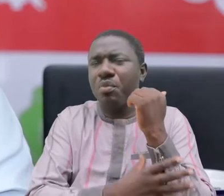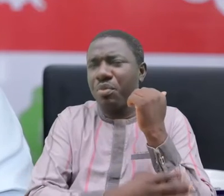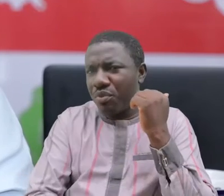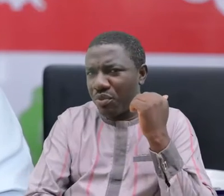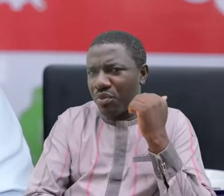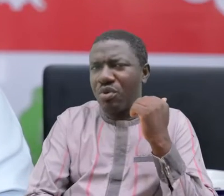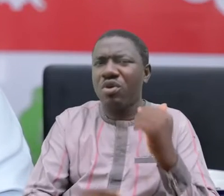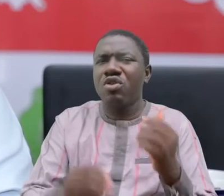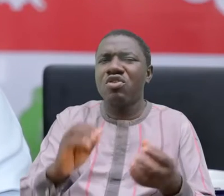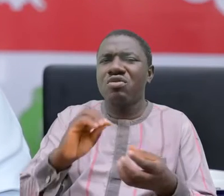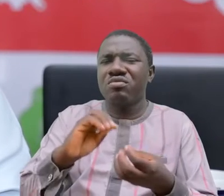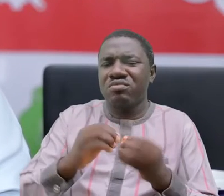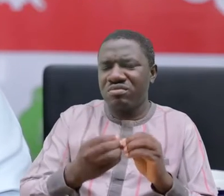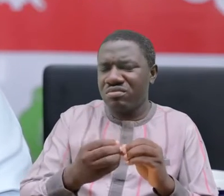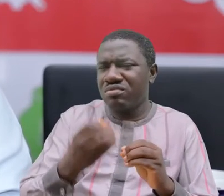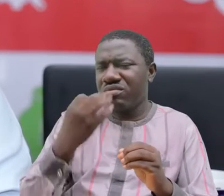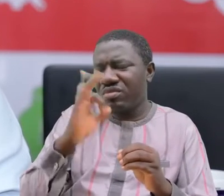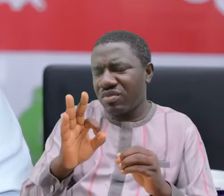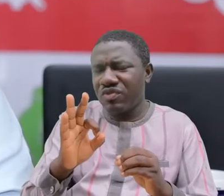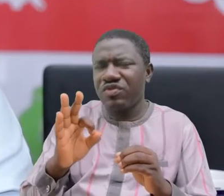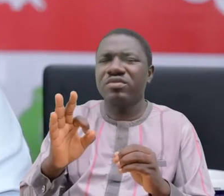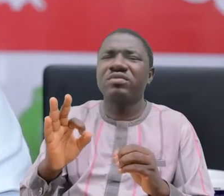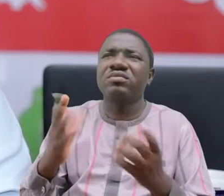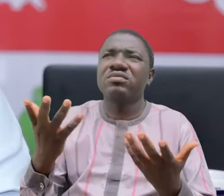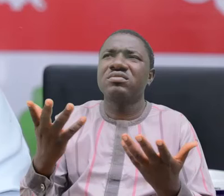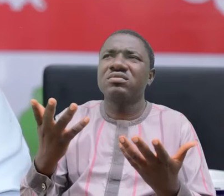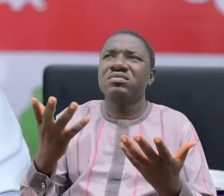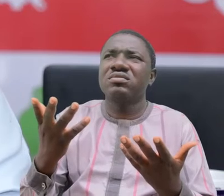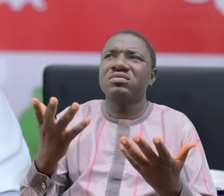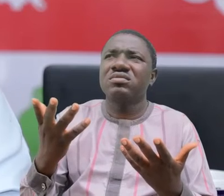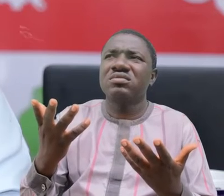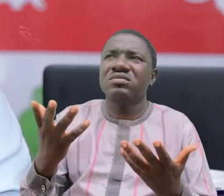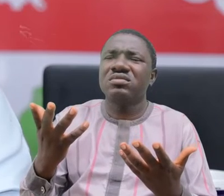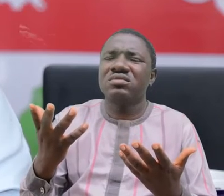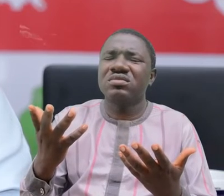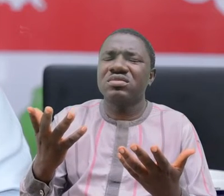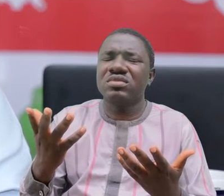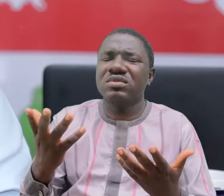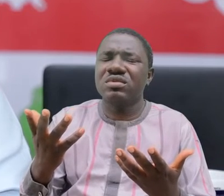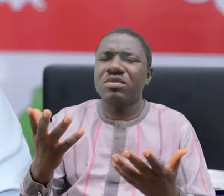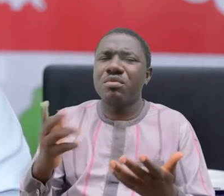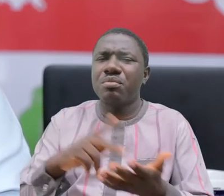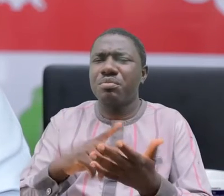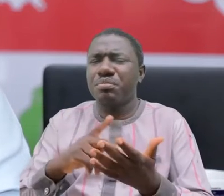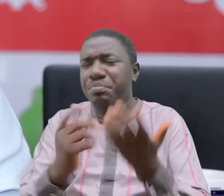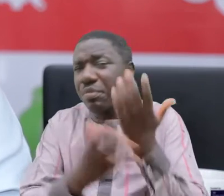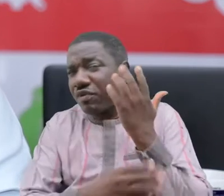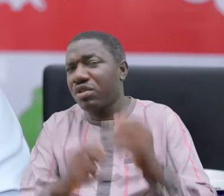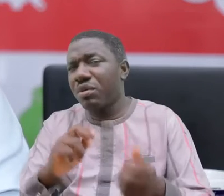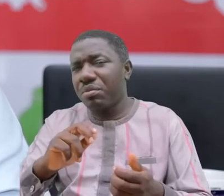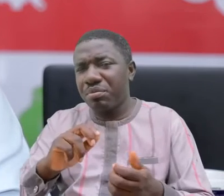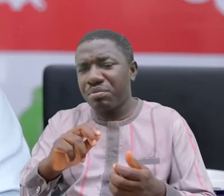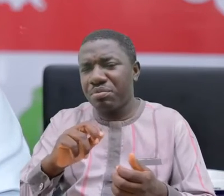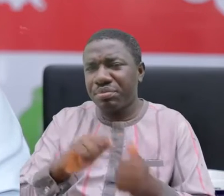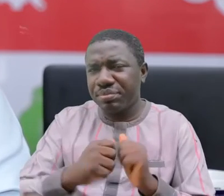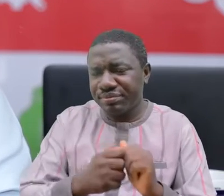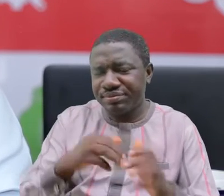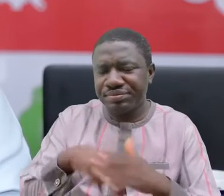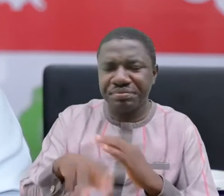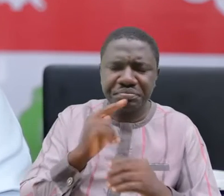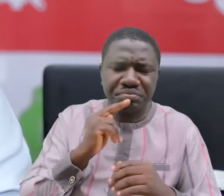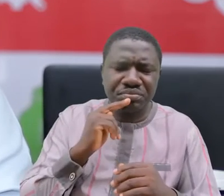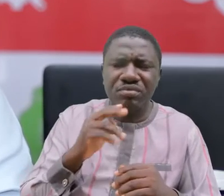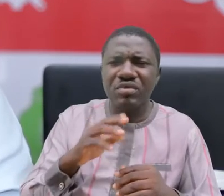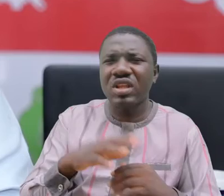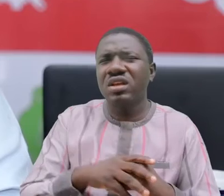Jigawa State had very bad stunting rates, and same with Zamfara. So the CDGD program then was part of